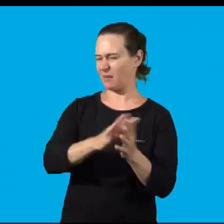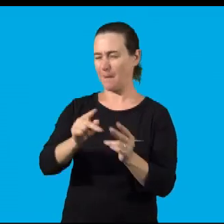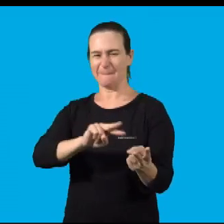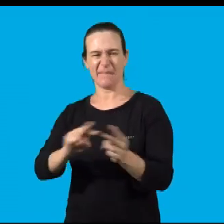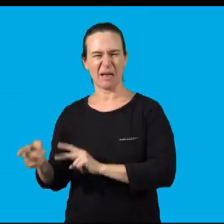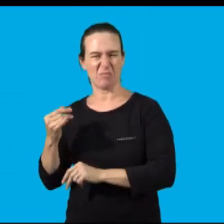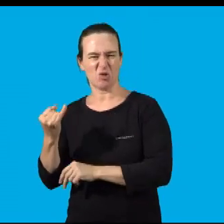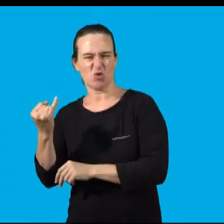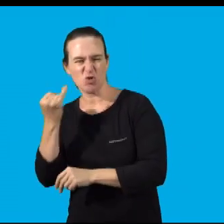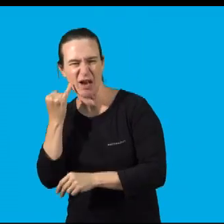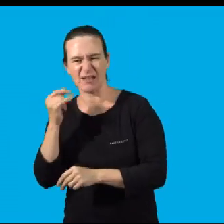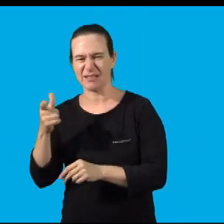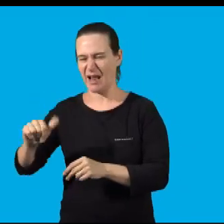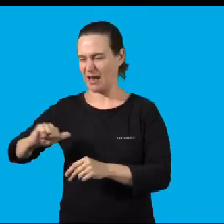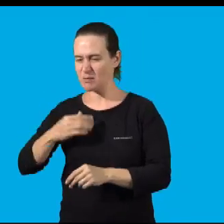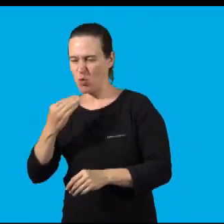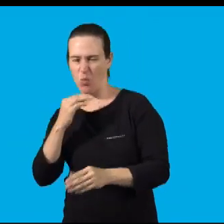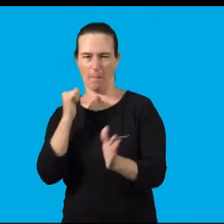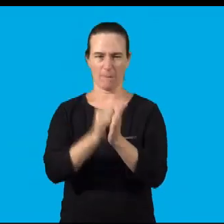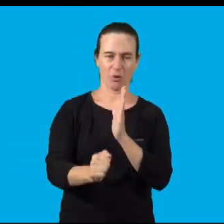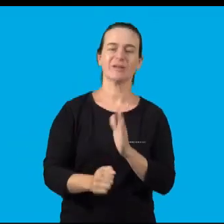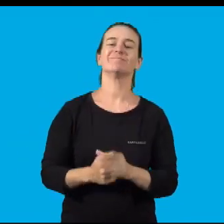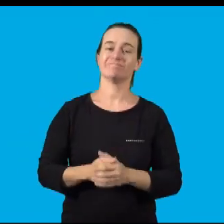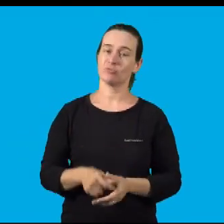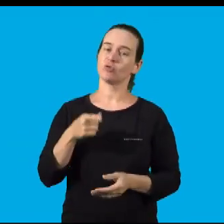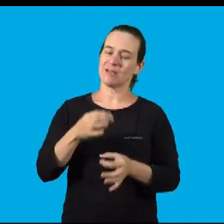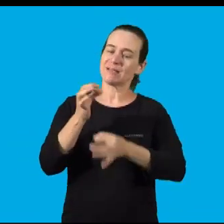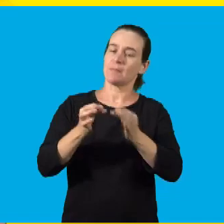murderous husband. So those are our three